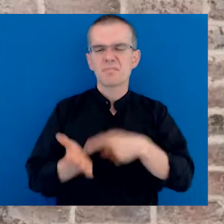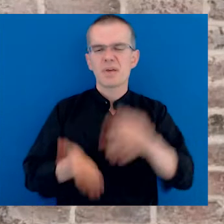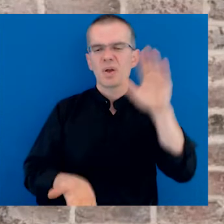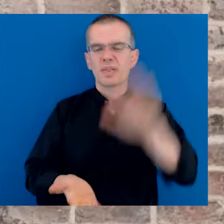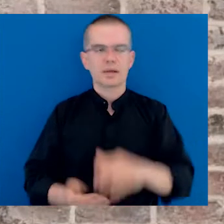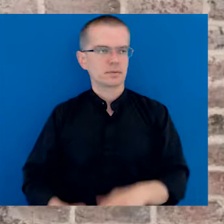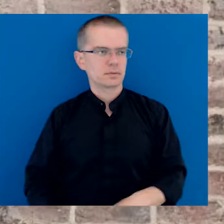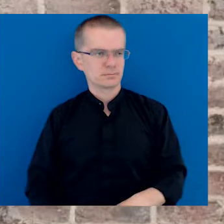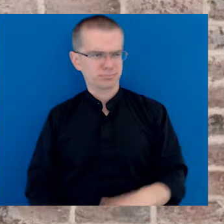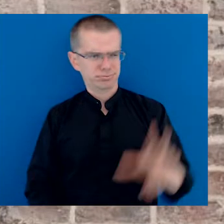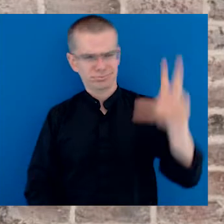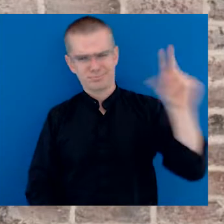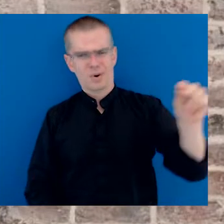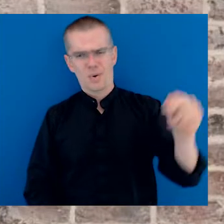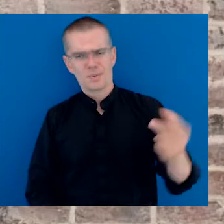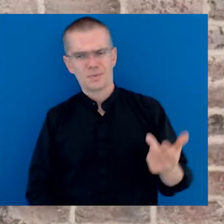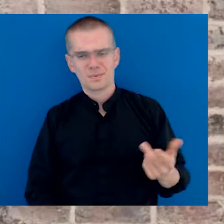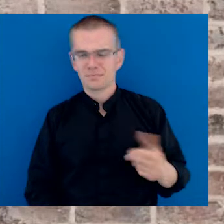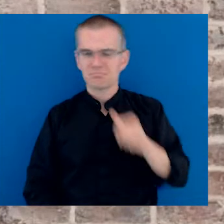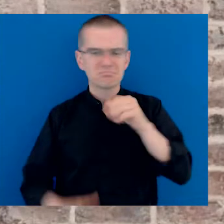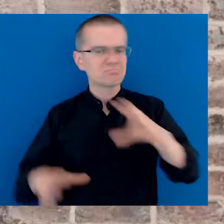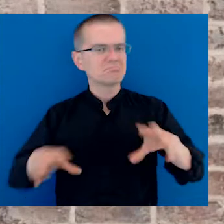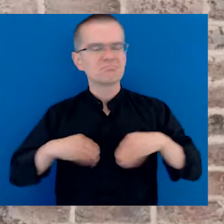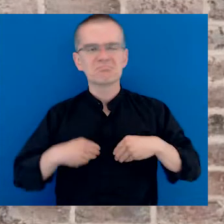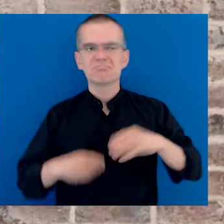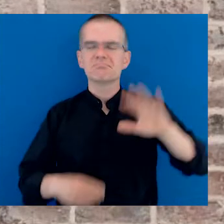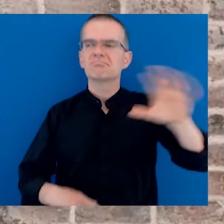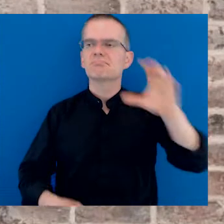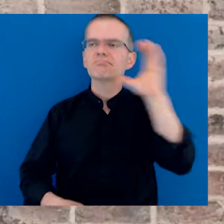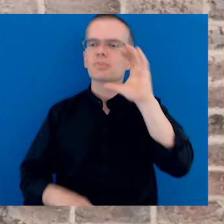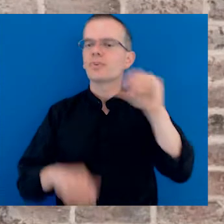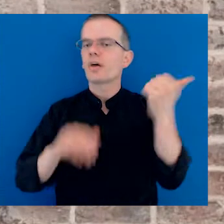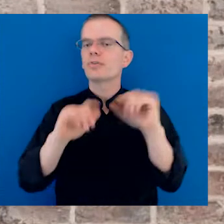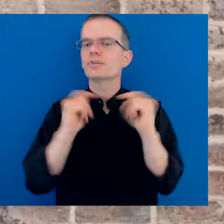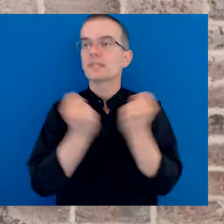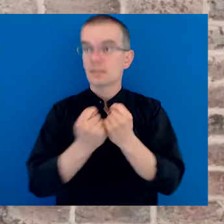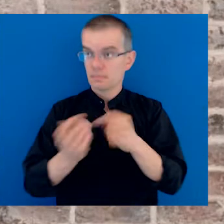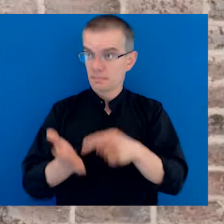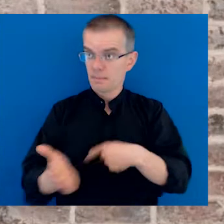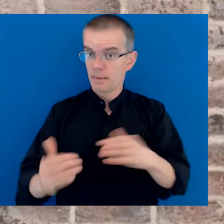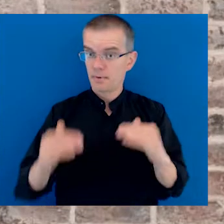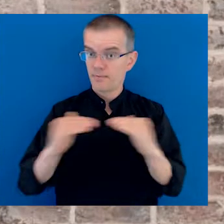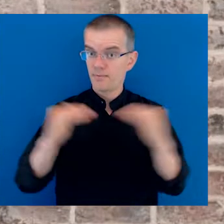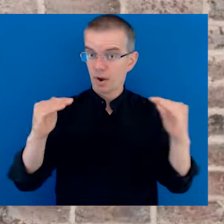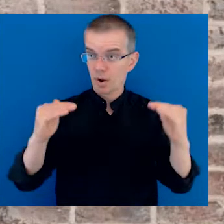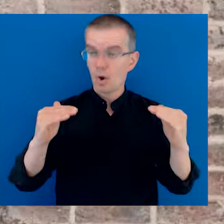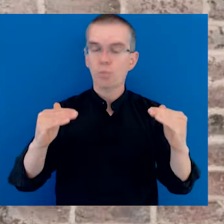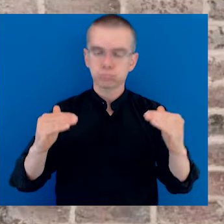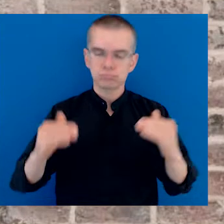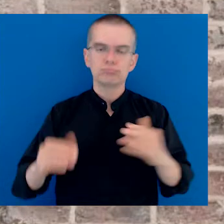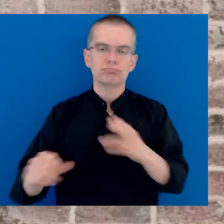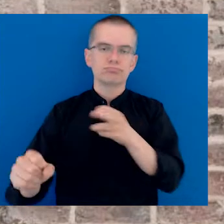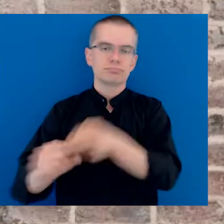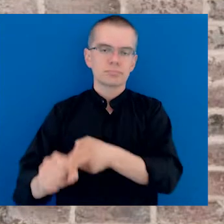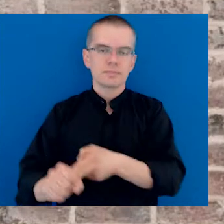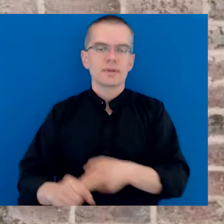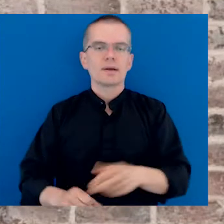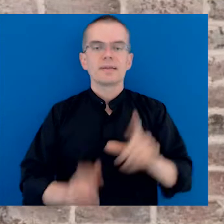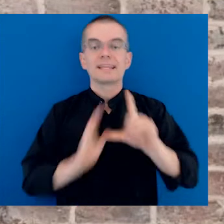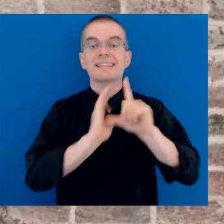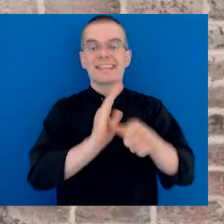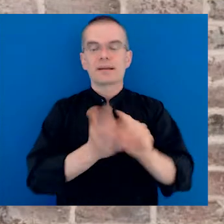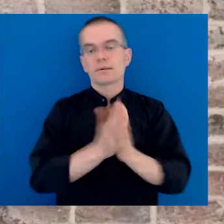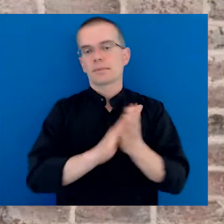goes, no. And he went on till somebody would pay him a fair price. And then later, after he became